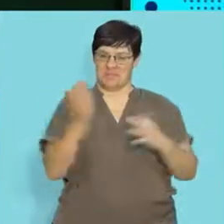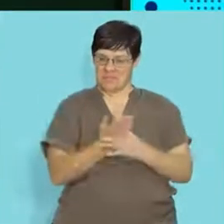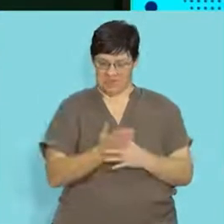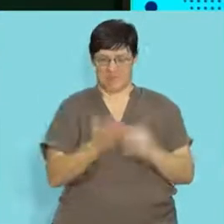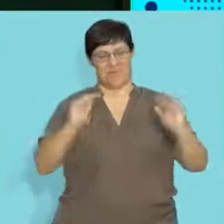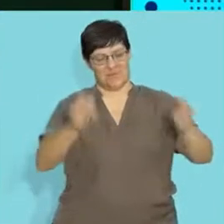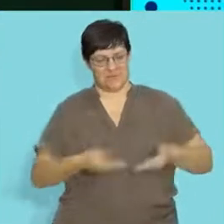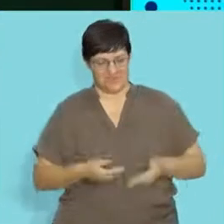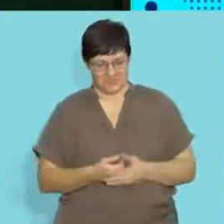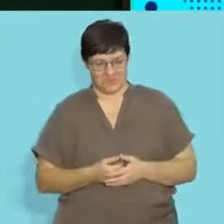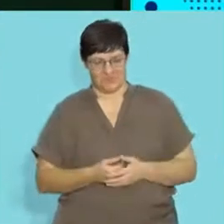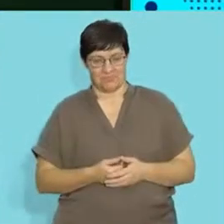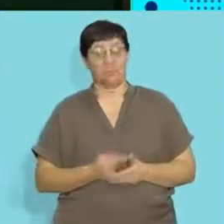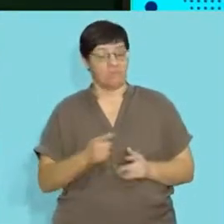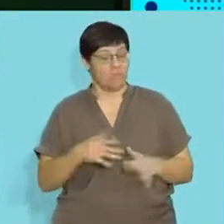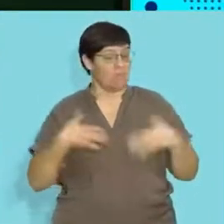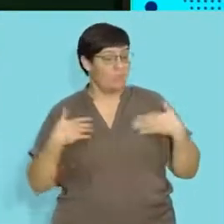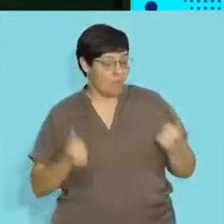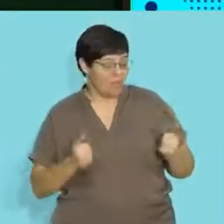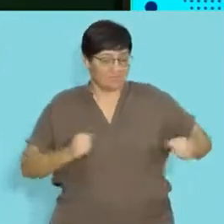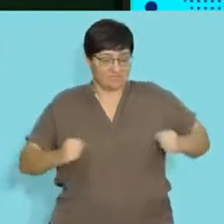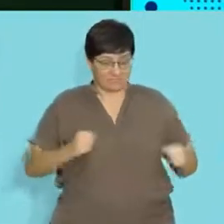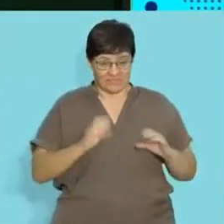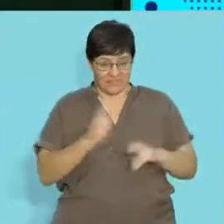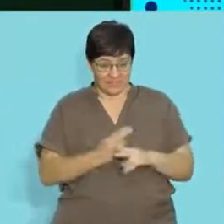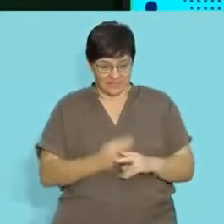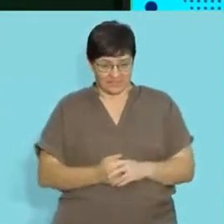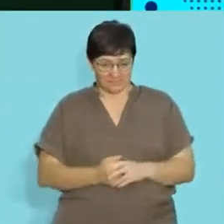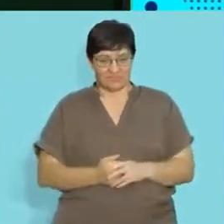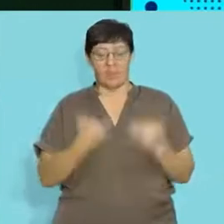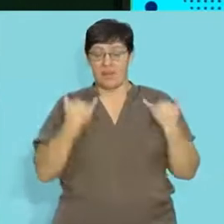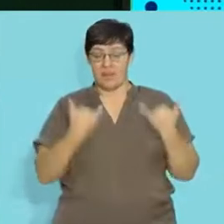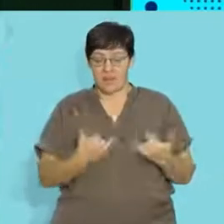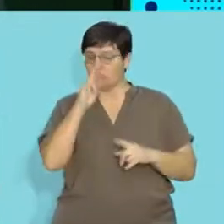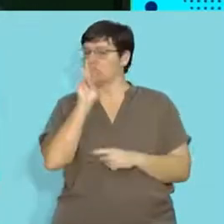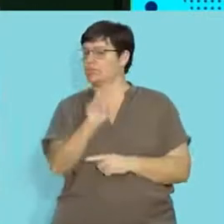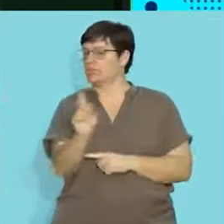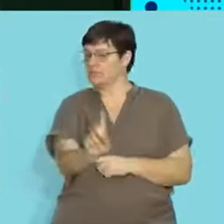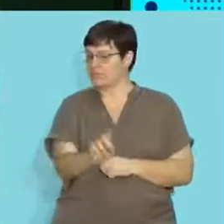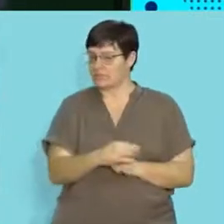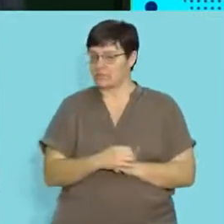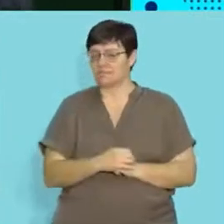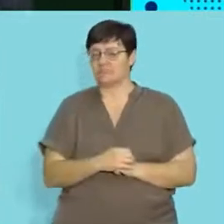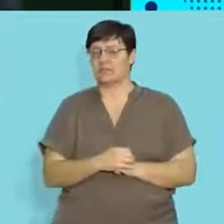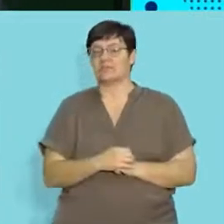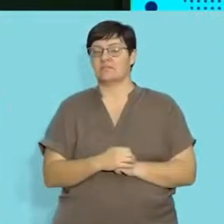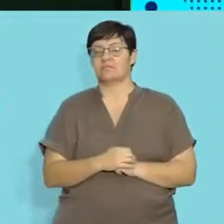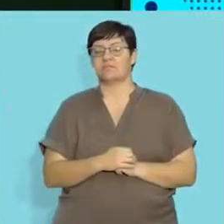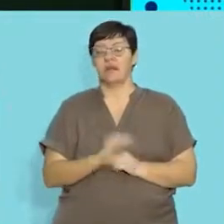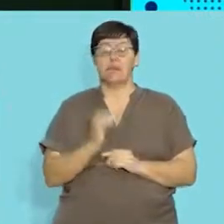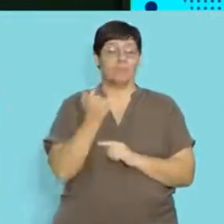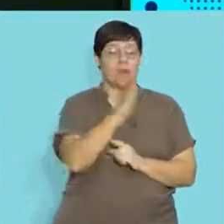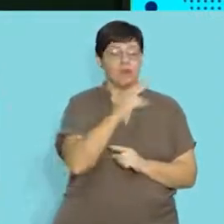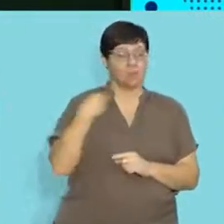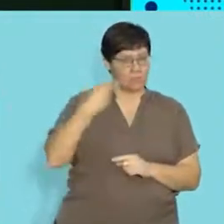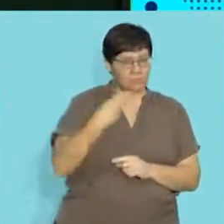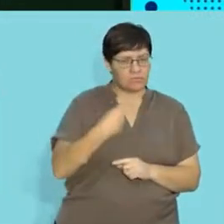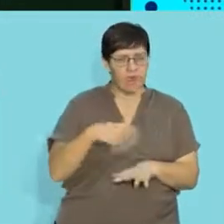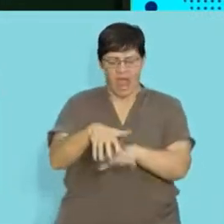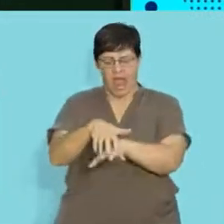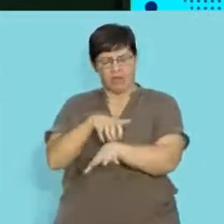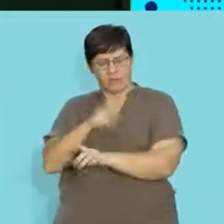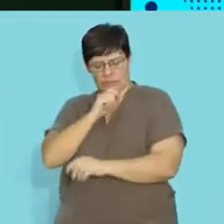Welcome back from the break, guys. Trust that you're well and that you've energized. In our segment now, we're going to look at plant hormones and their